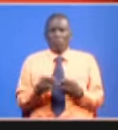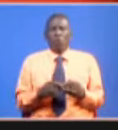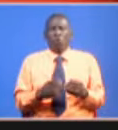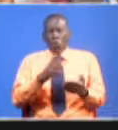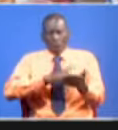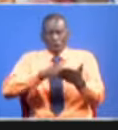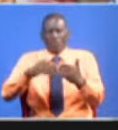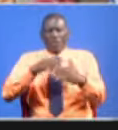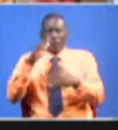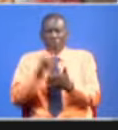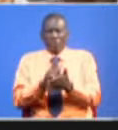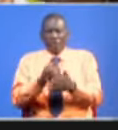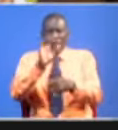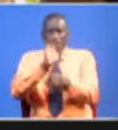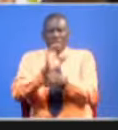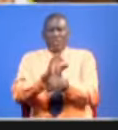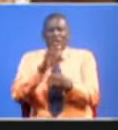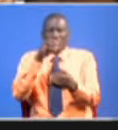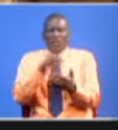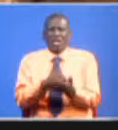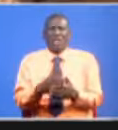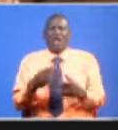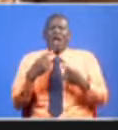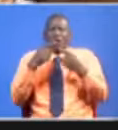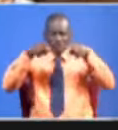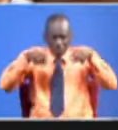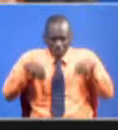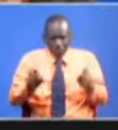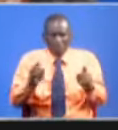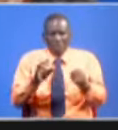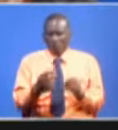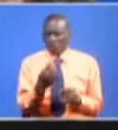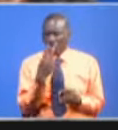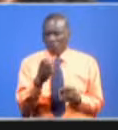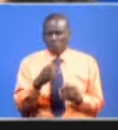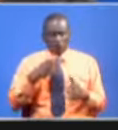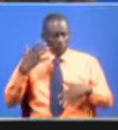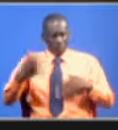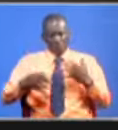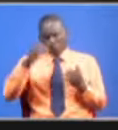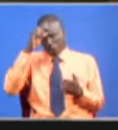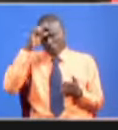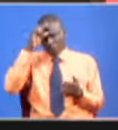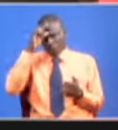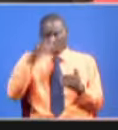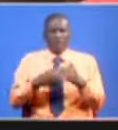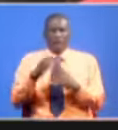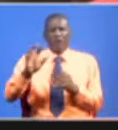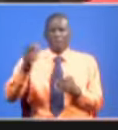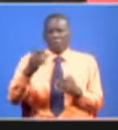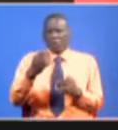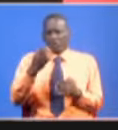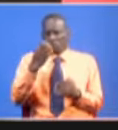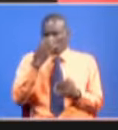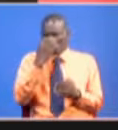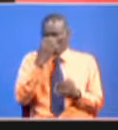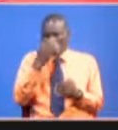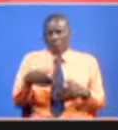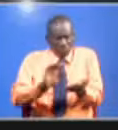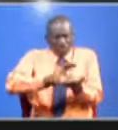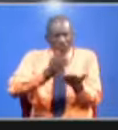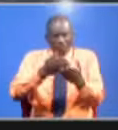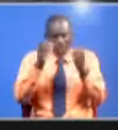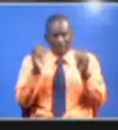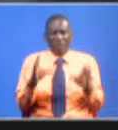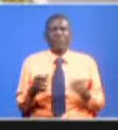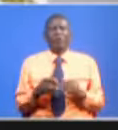week later, the church once again pronounced itself on its view of the conduct of the government after President William Ruto donated